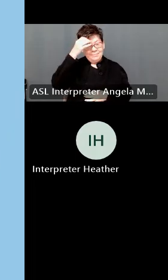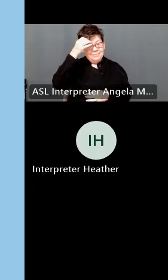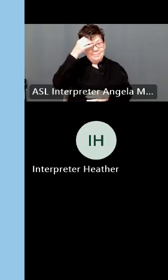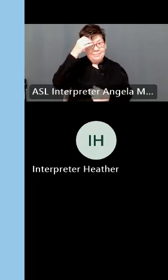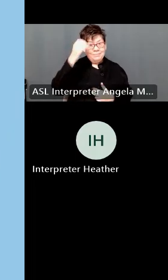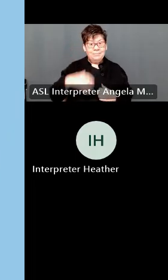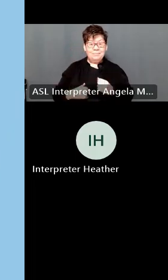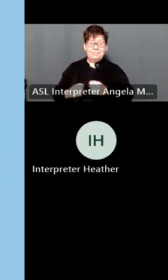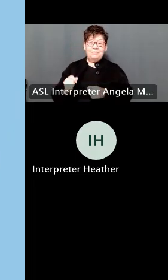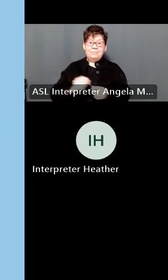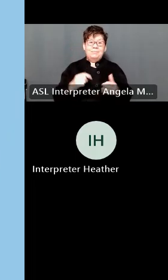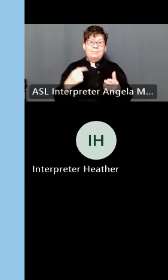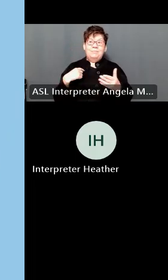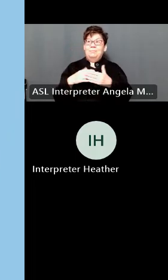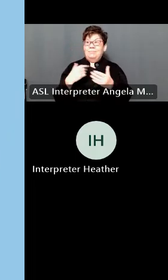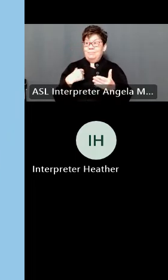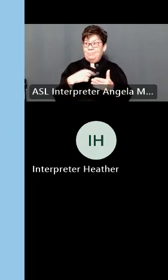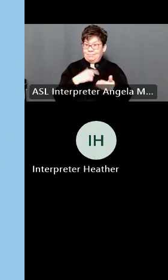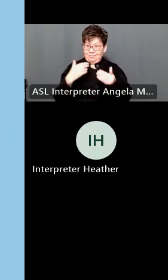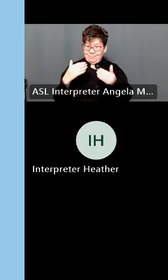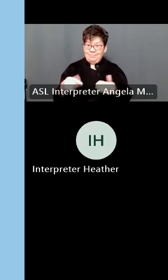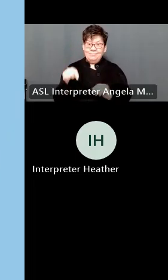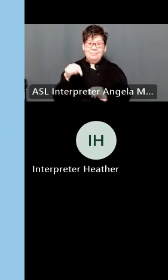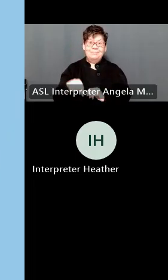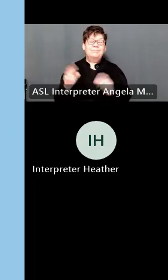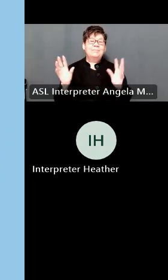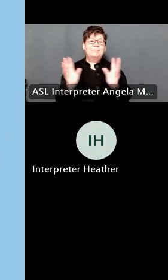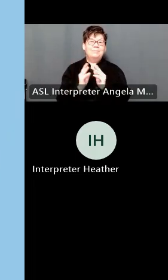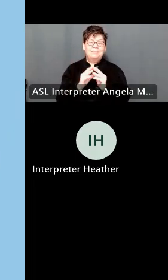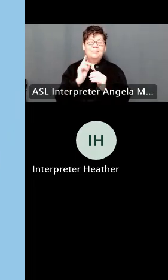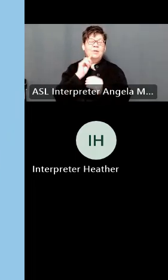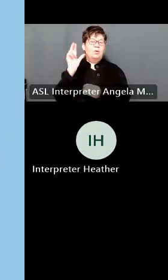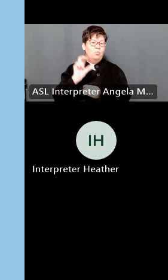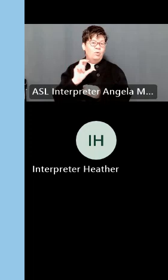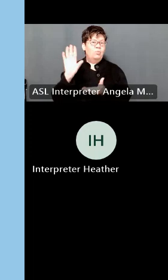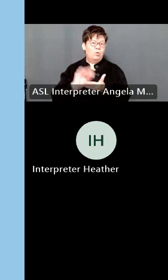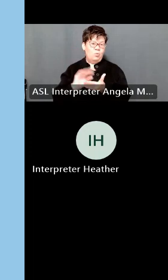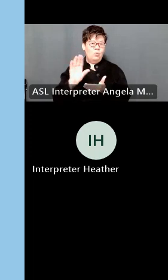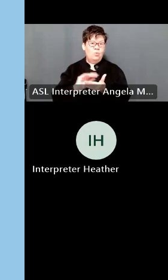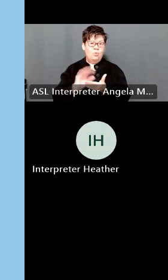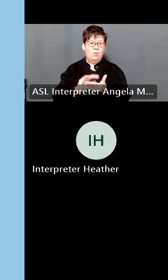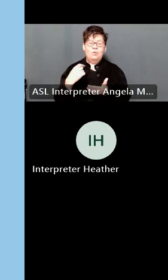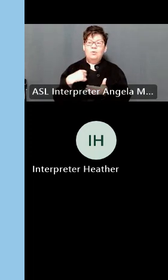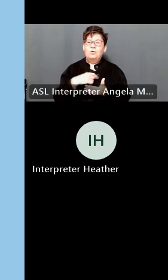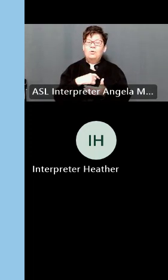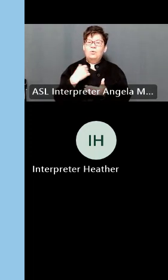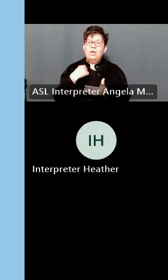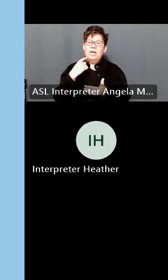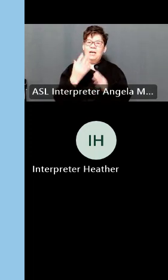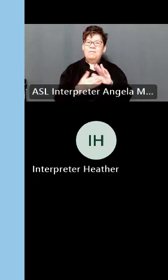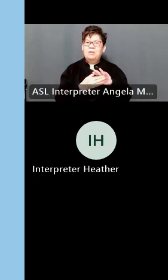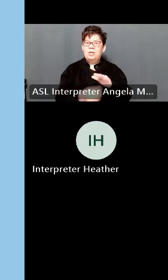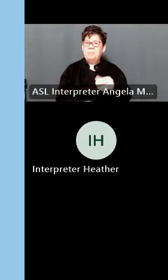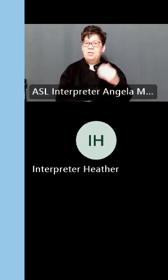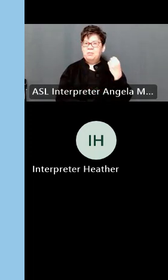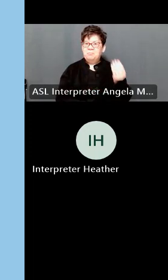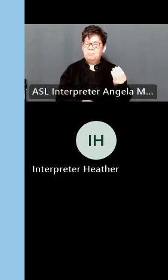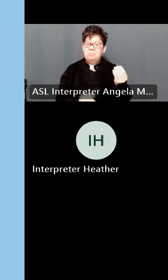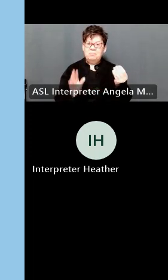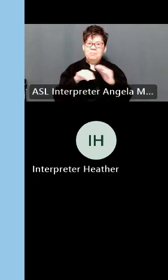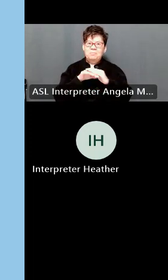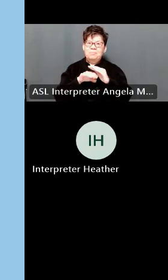Before we get started, this session is going to be recorded and we will have a copy of the presentation available on